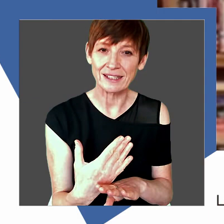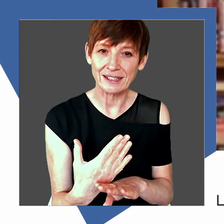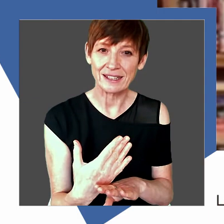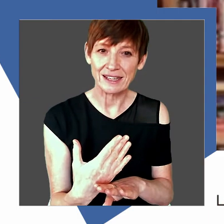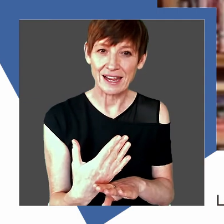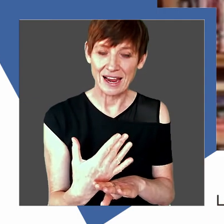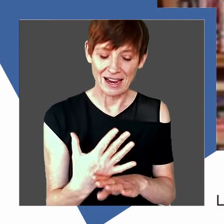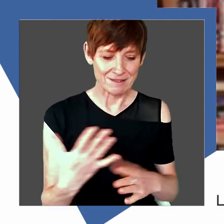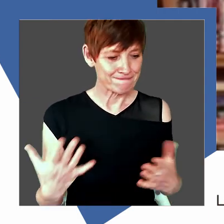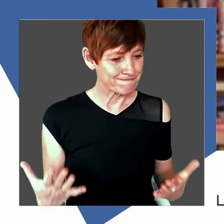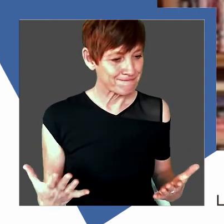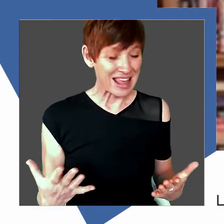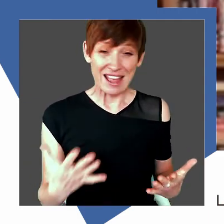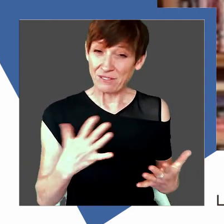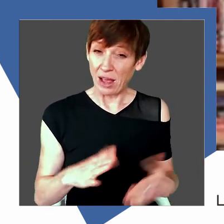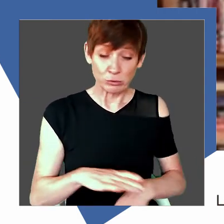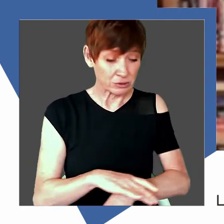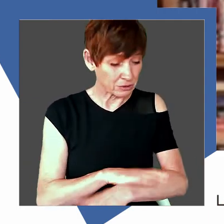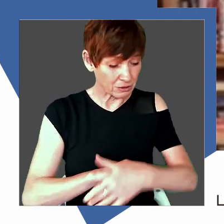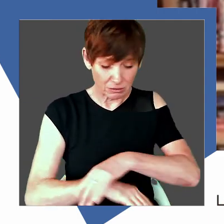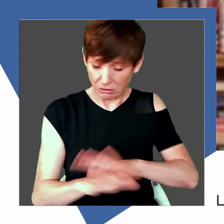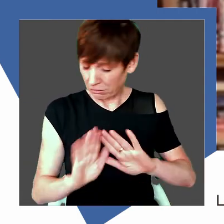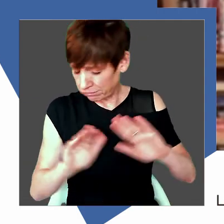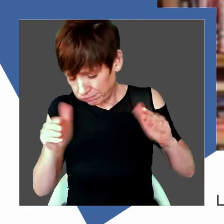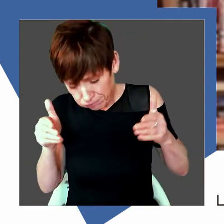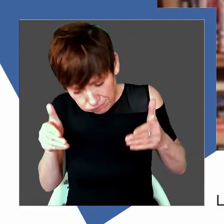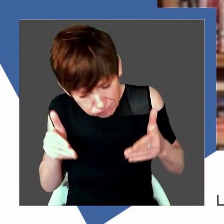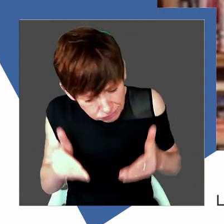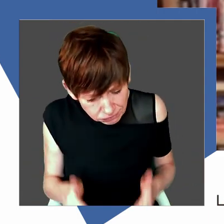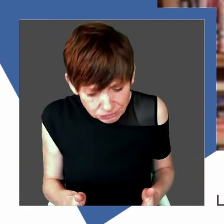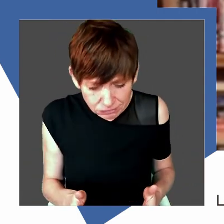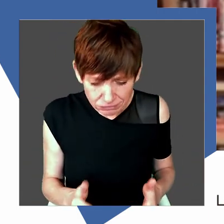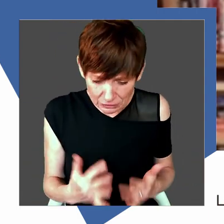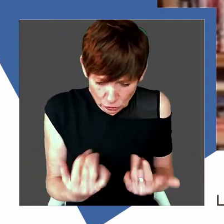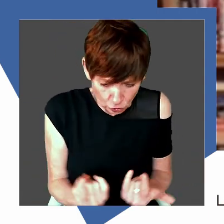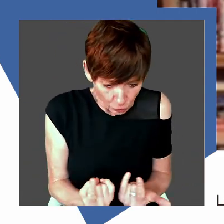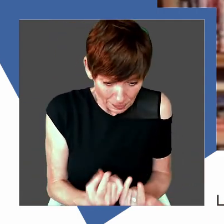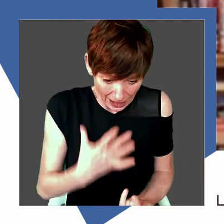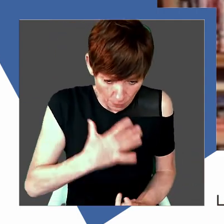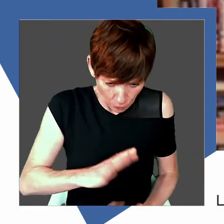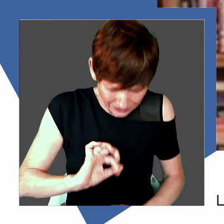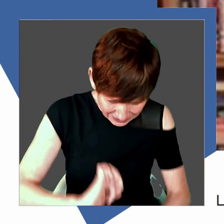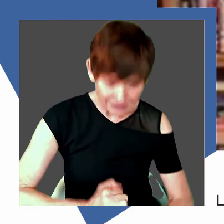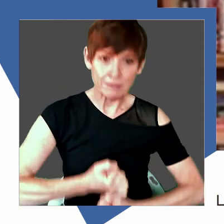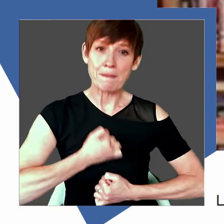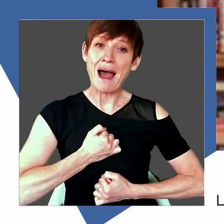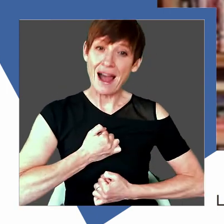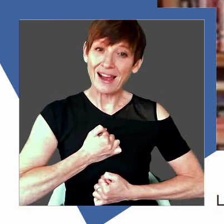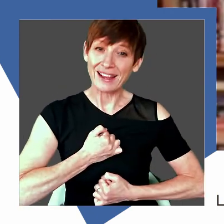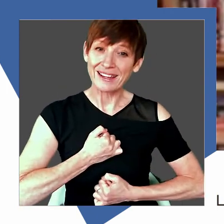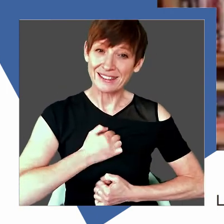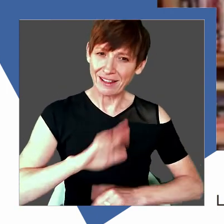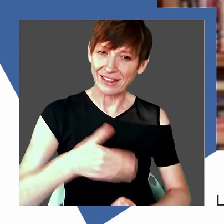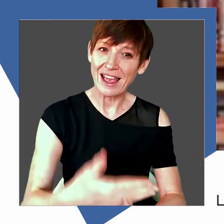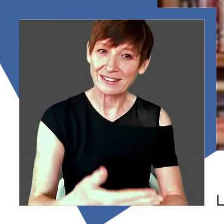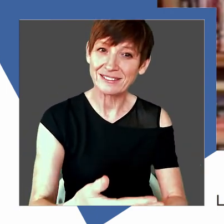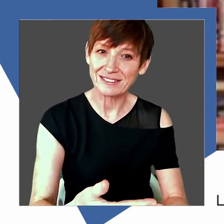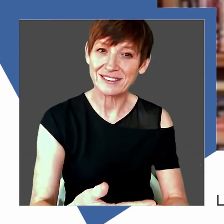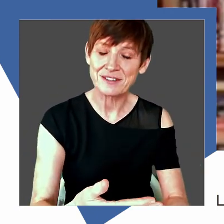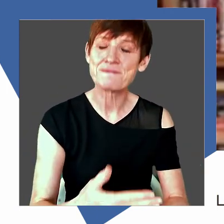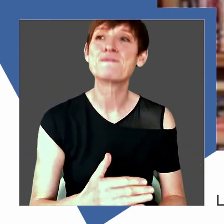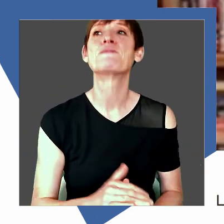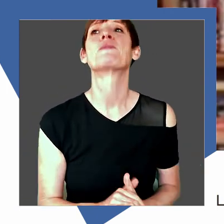wanted it to mean something. If I was going to pour so much time and energy into something, I wanted it to be mine at the end of it. Mm.